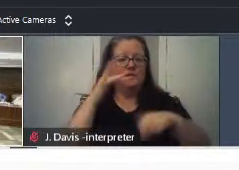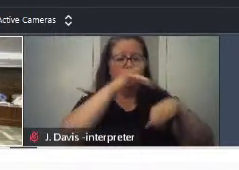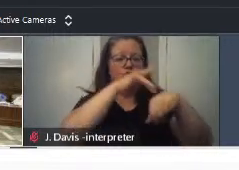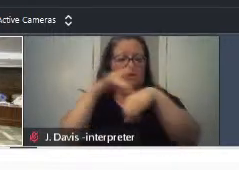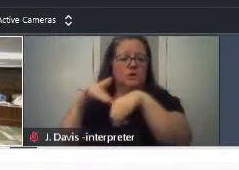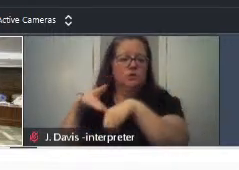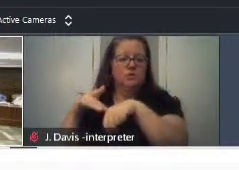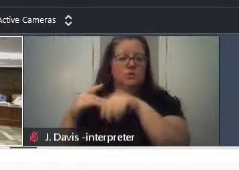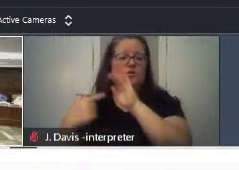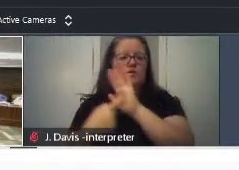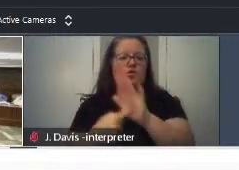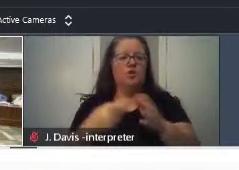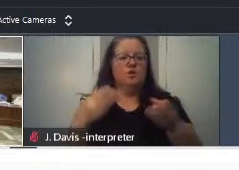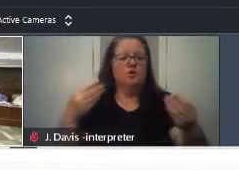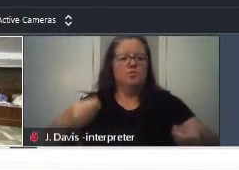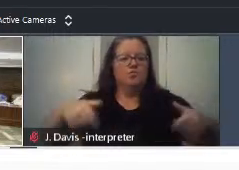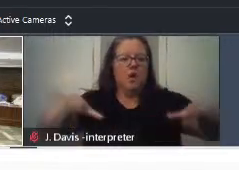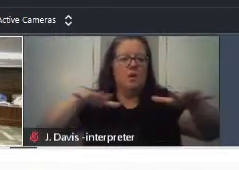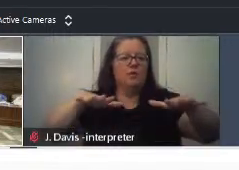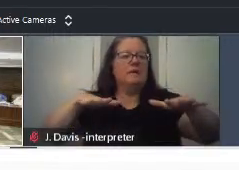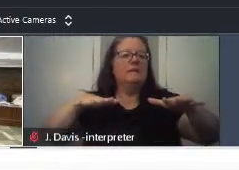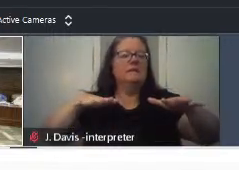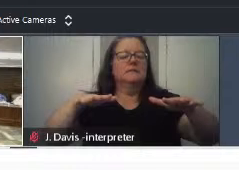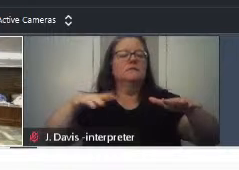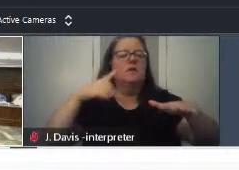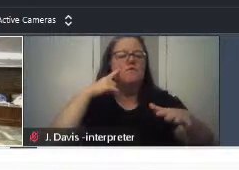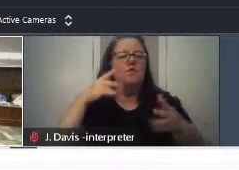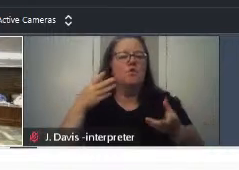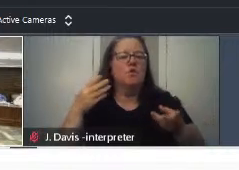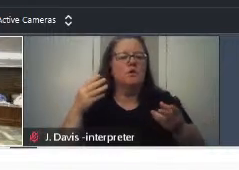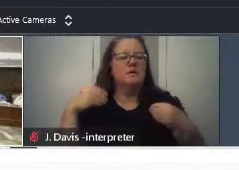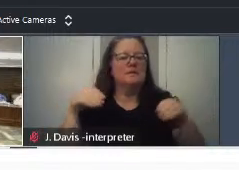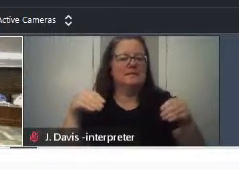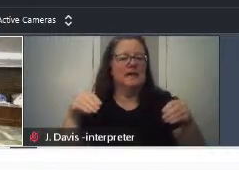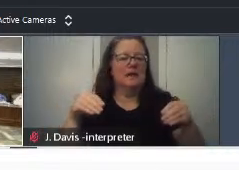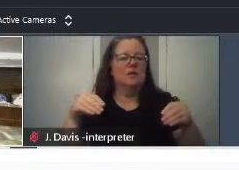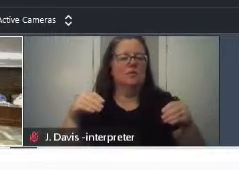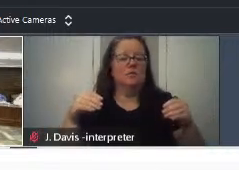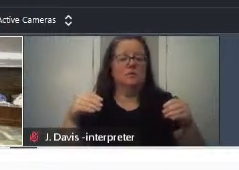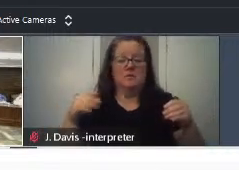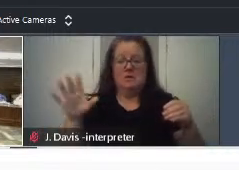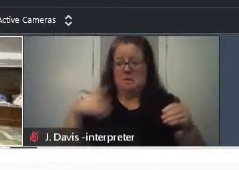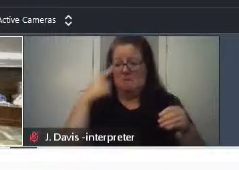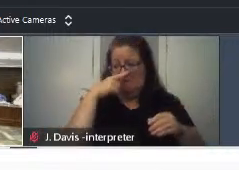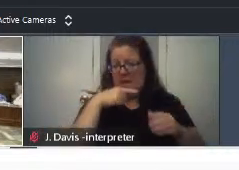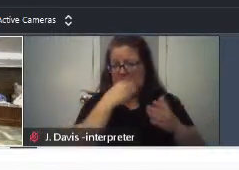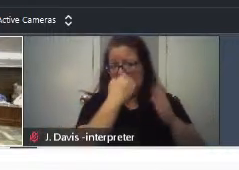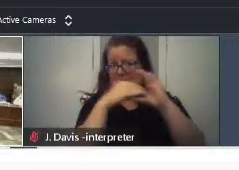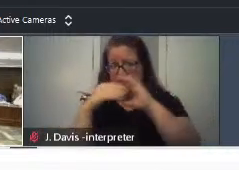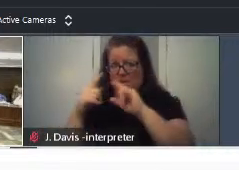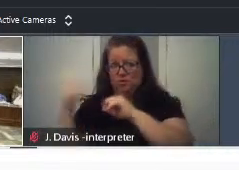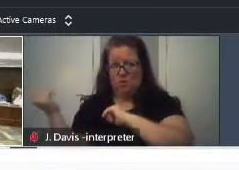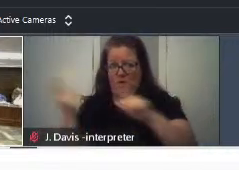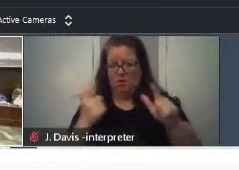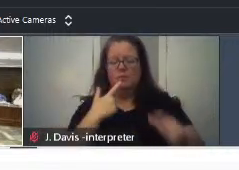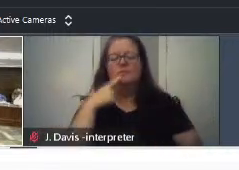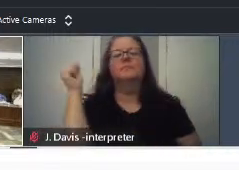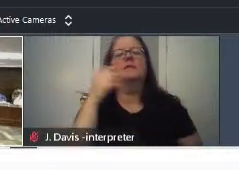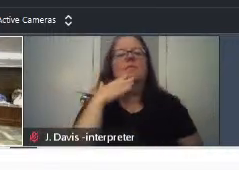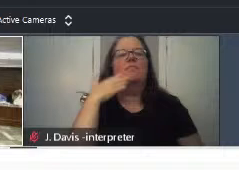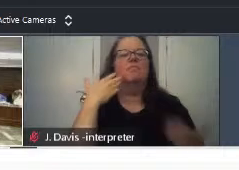properties listed for sale. You can find a list there, but I will do a print. Could you email that to all council members? Yes, sir. Thank you so